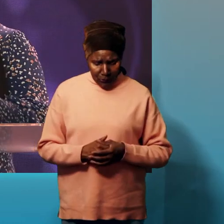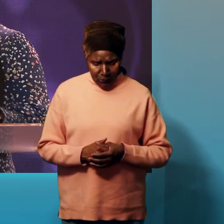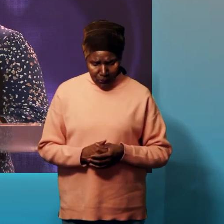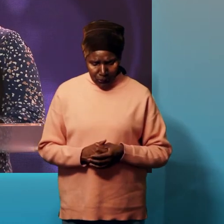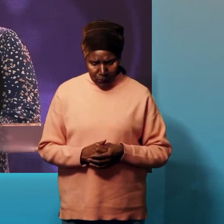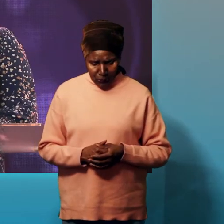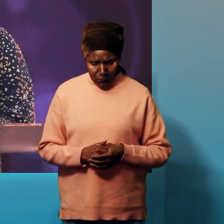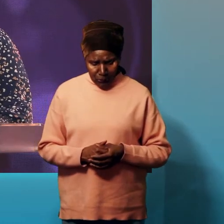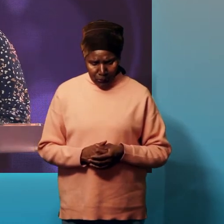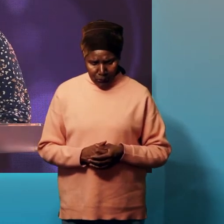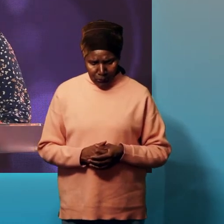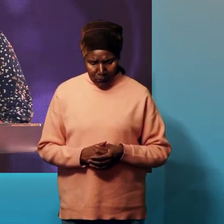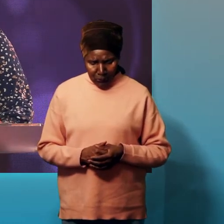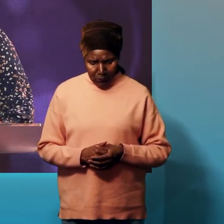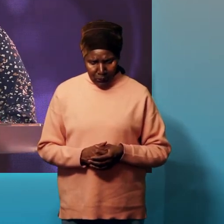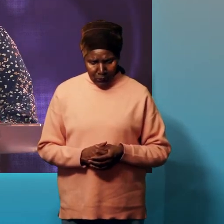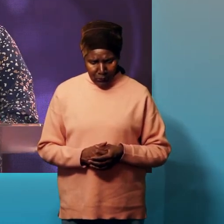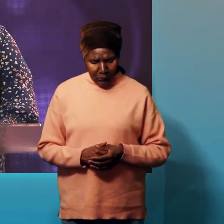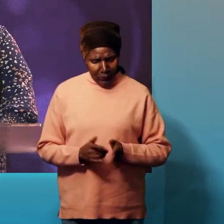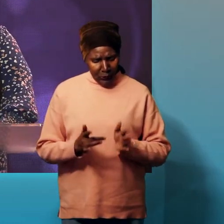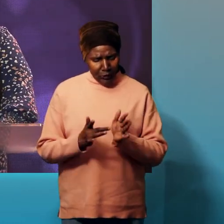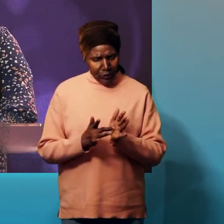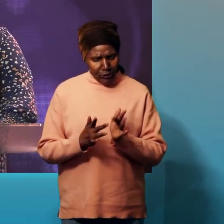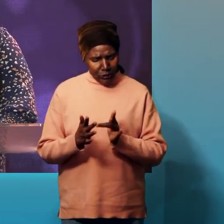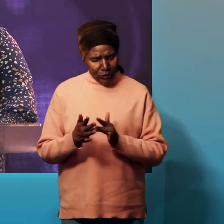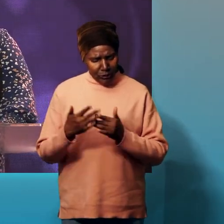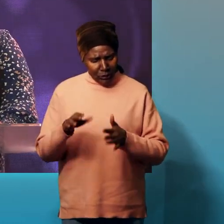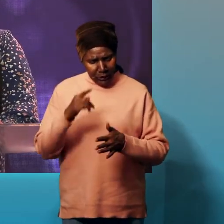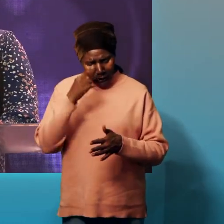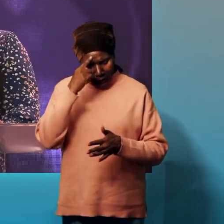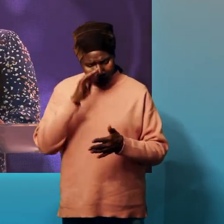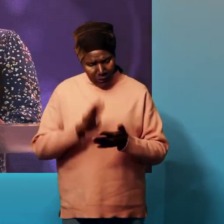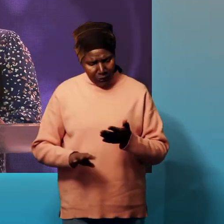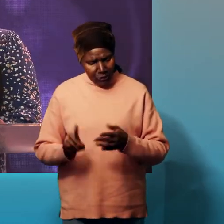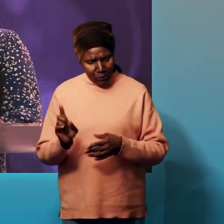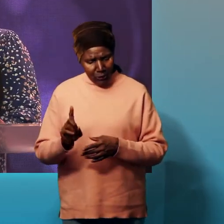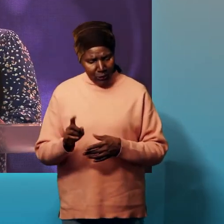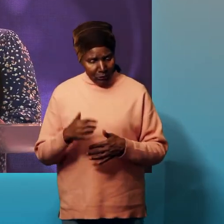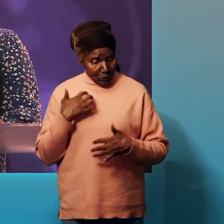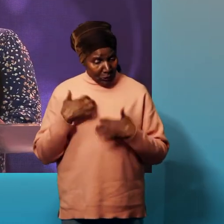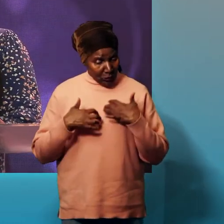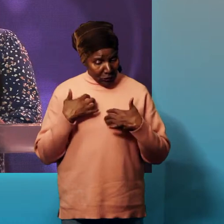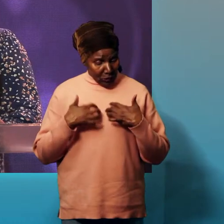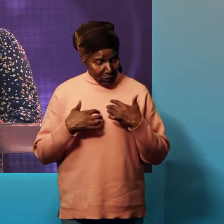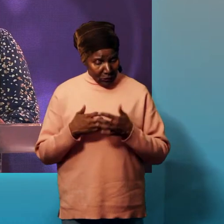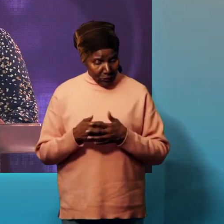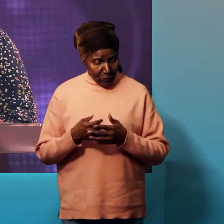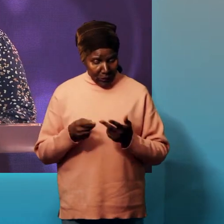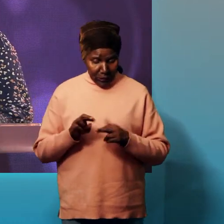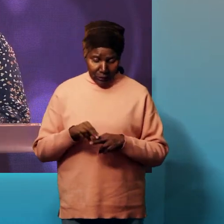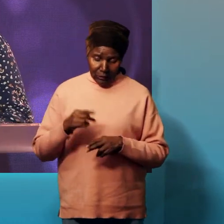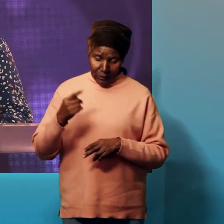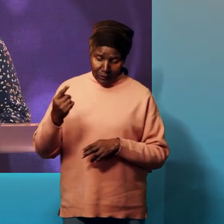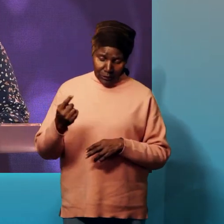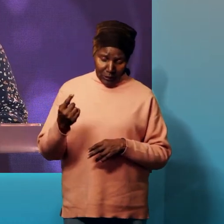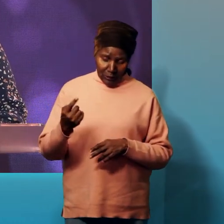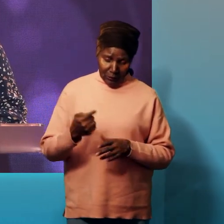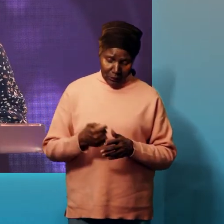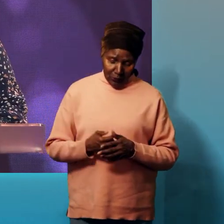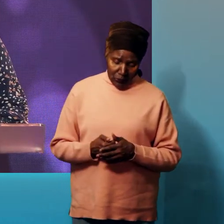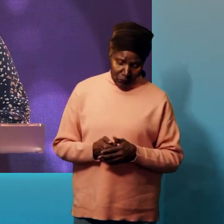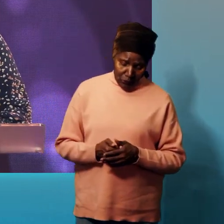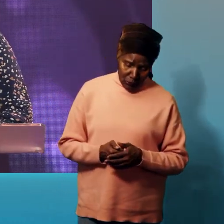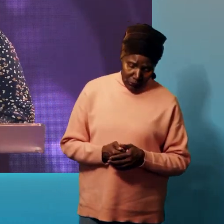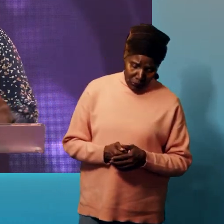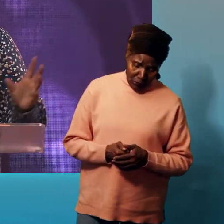I'm looking at what he went through. Perhaps an excitement that if he, and he didn't see it as a